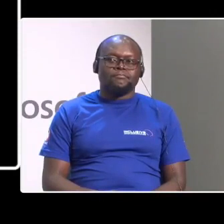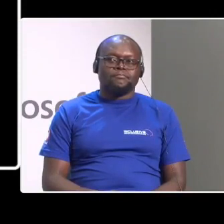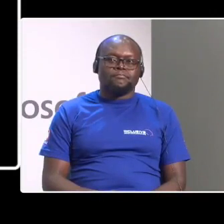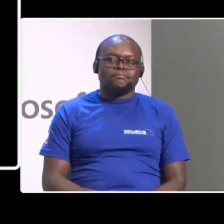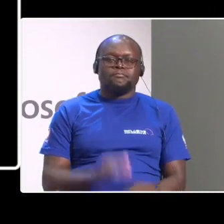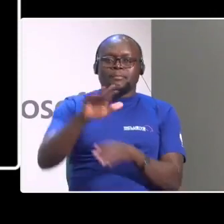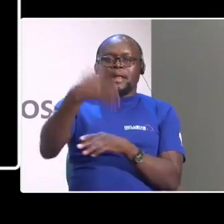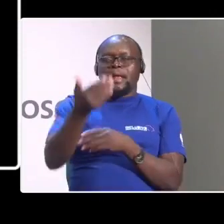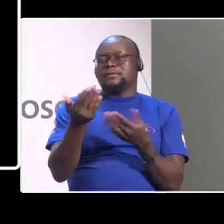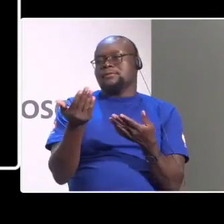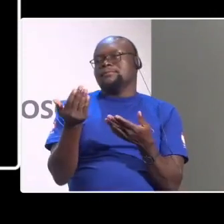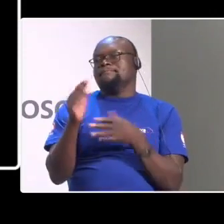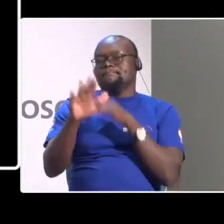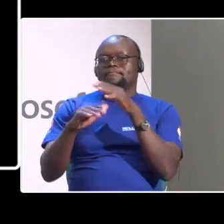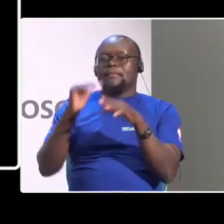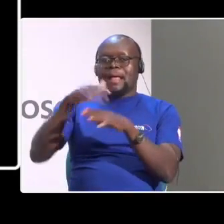next slide.